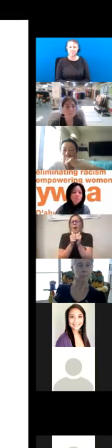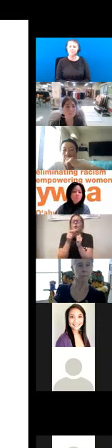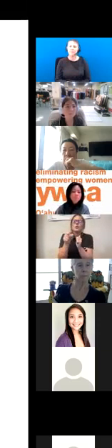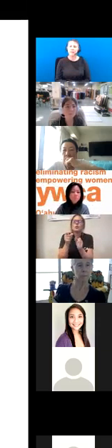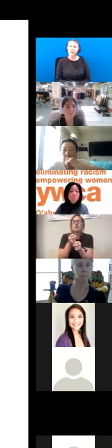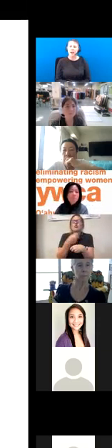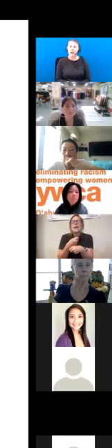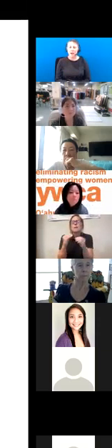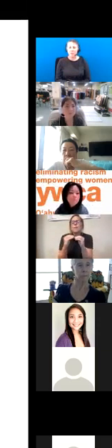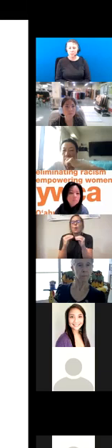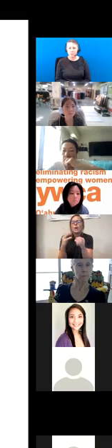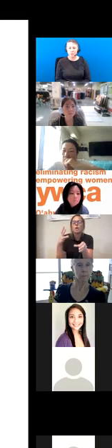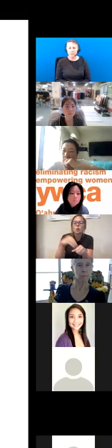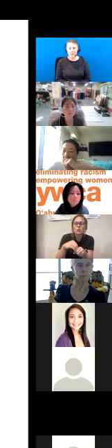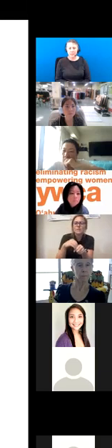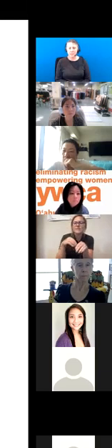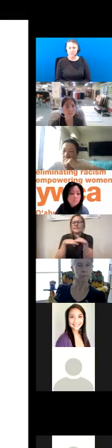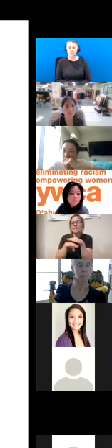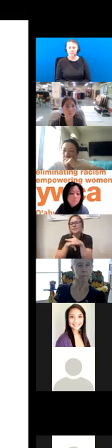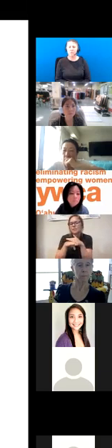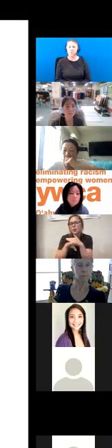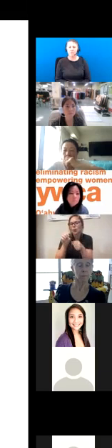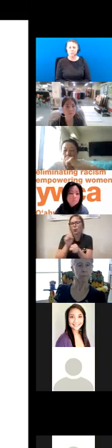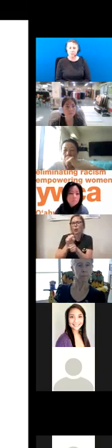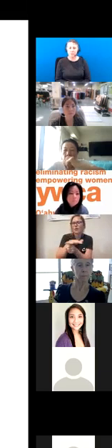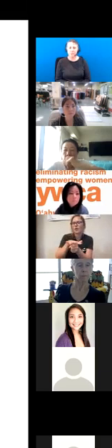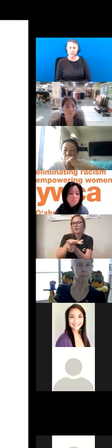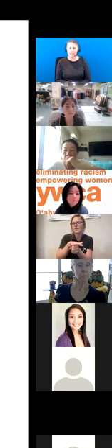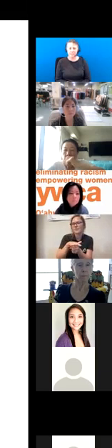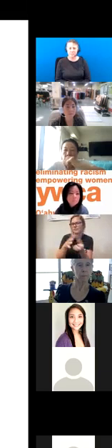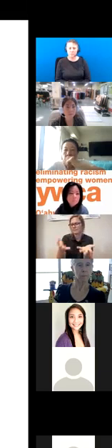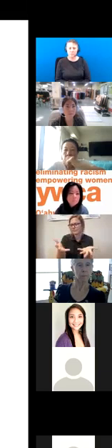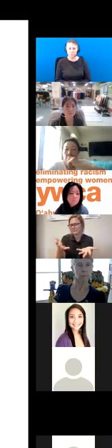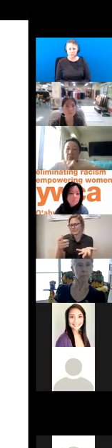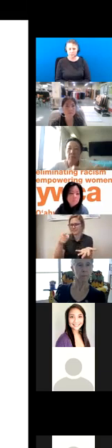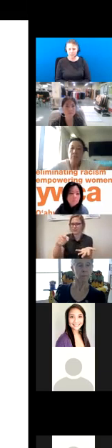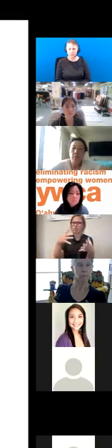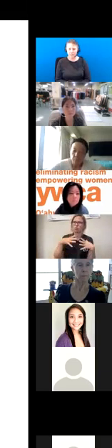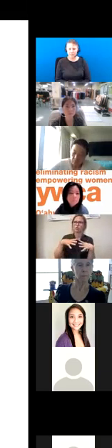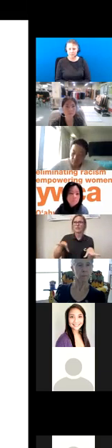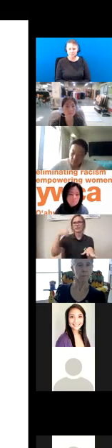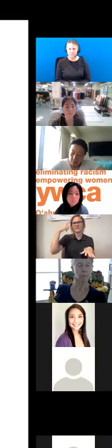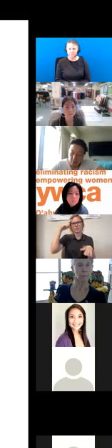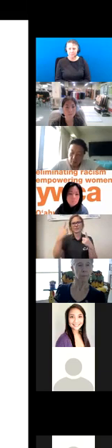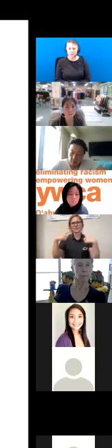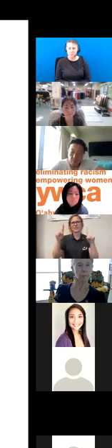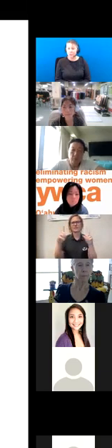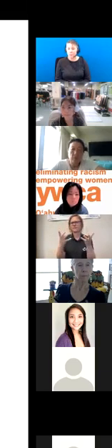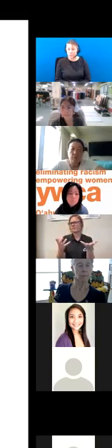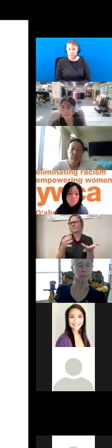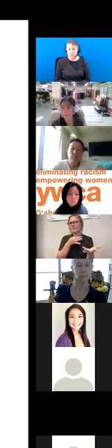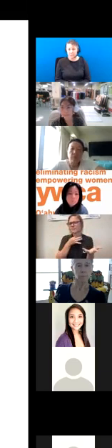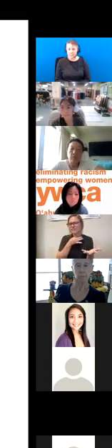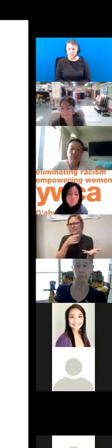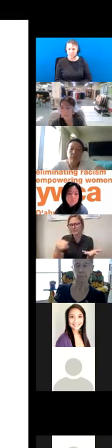So, how do you create a more inclusive and accessible workspace for